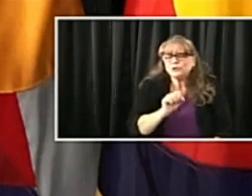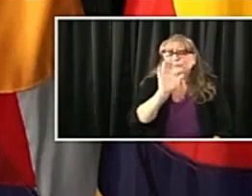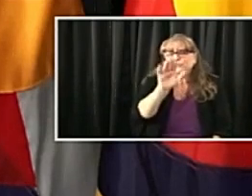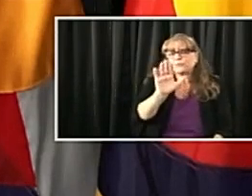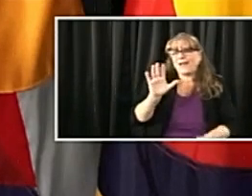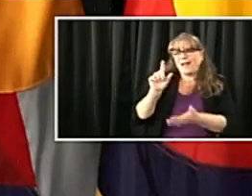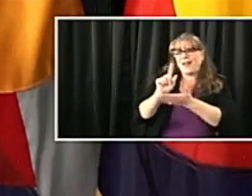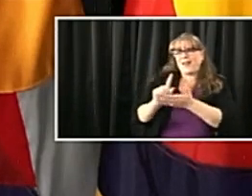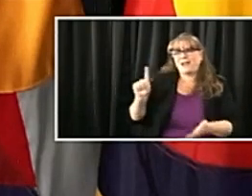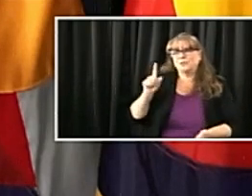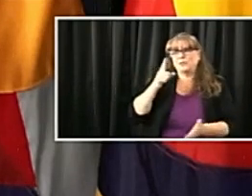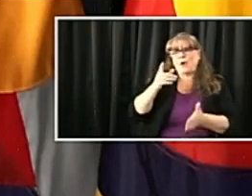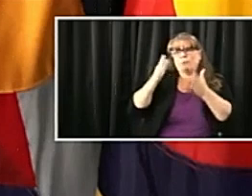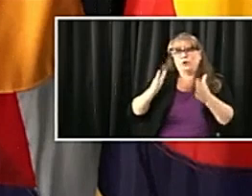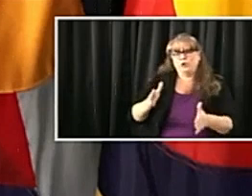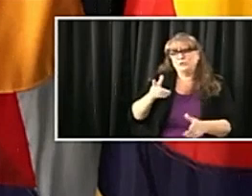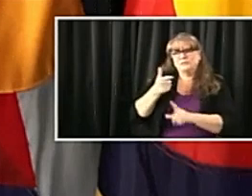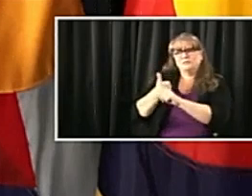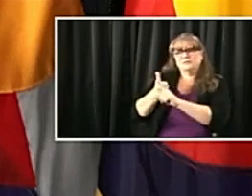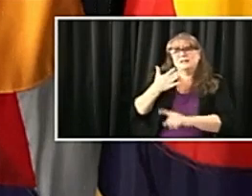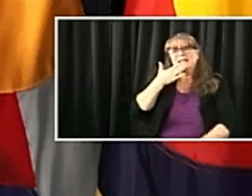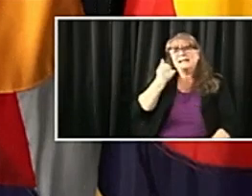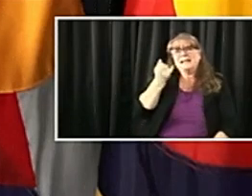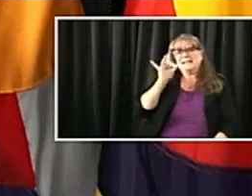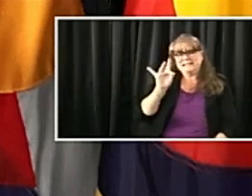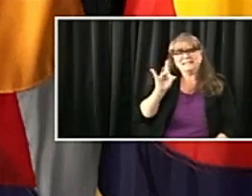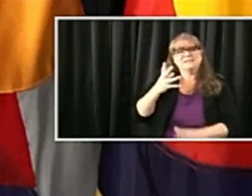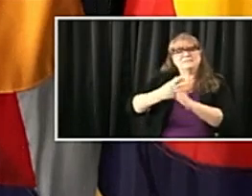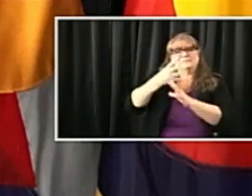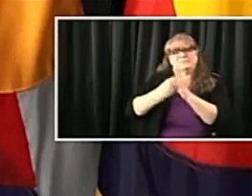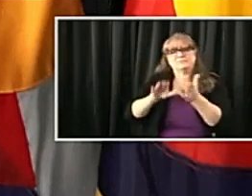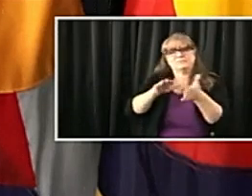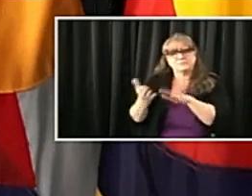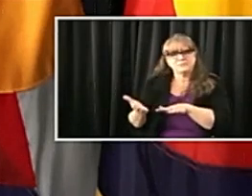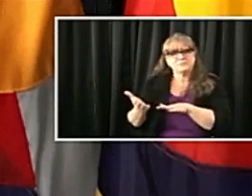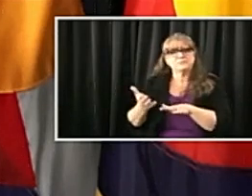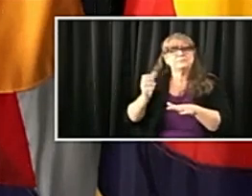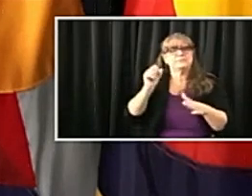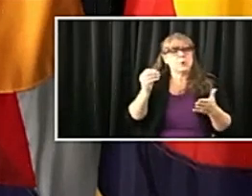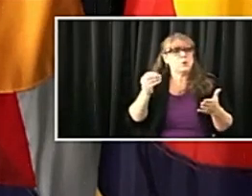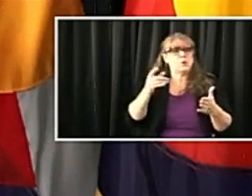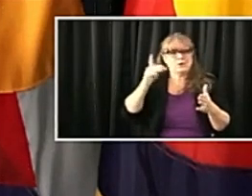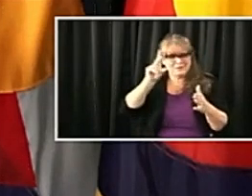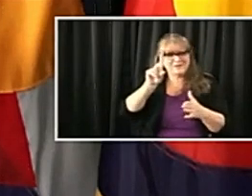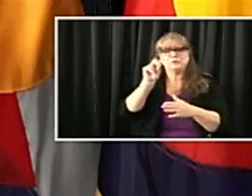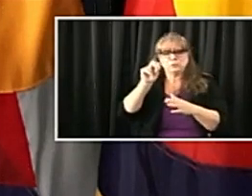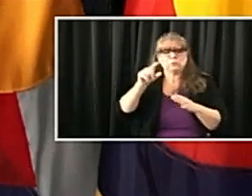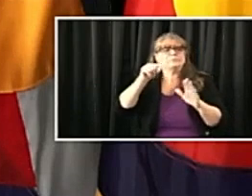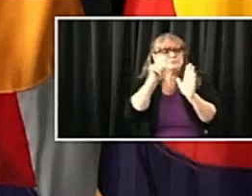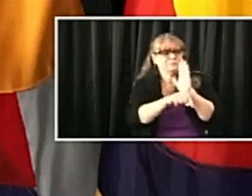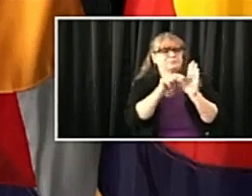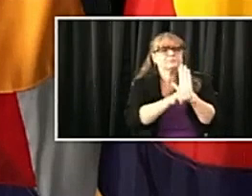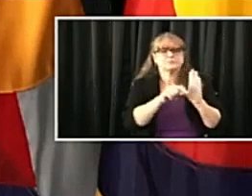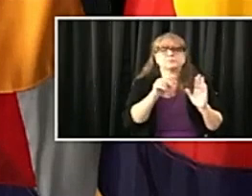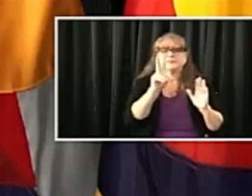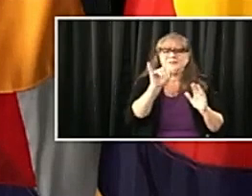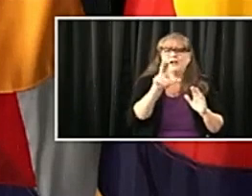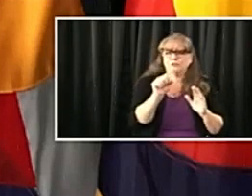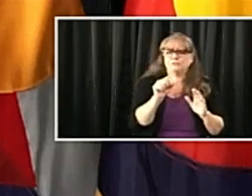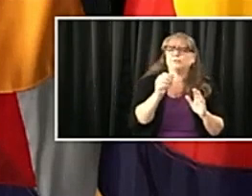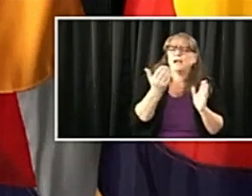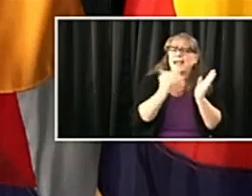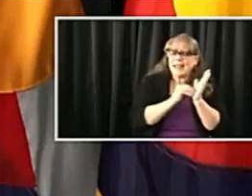people hospitalized, and there's 20s, 30s, 40s. But once a quarter are protected, including the most vulnerable, we're in a different